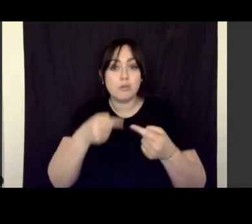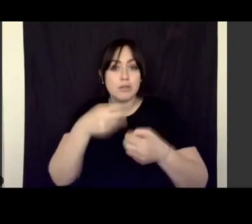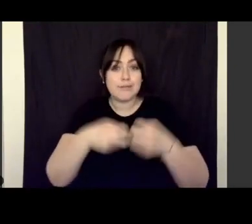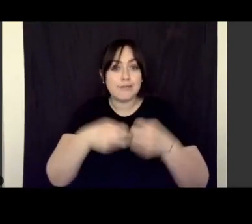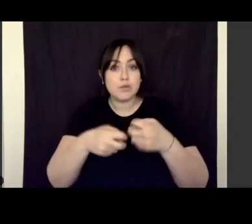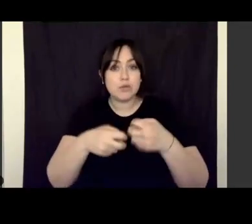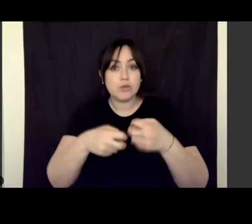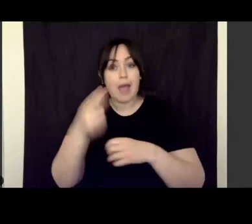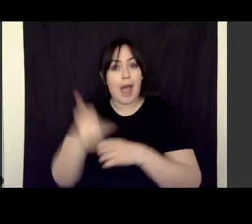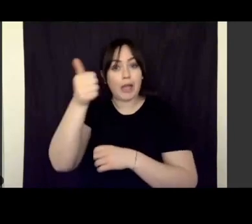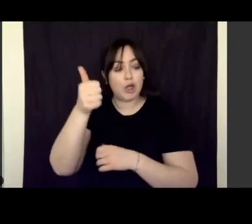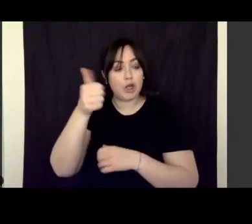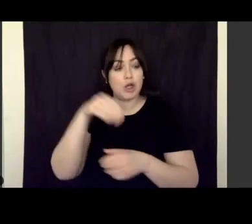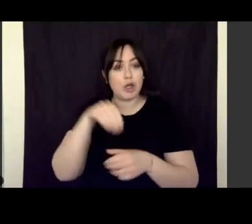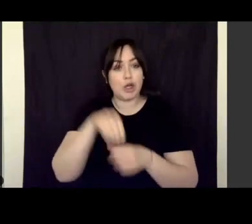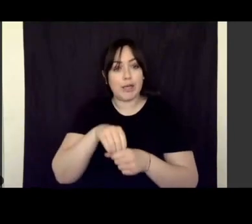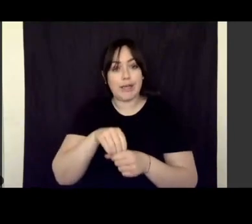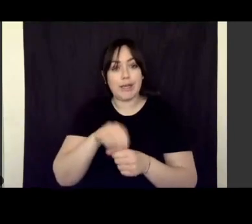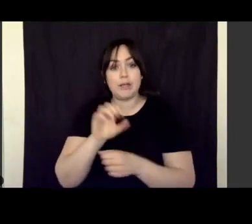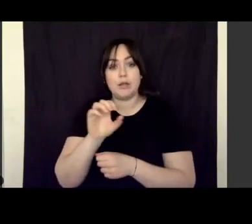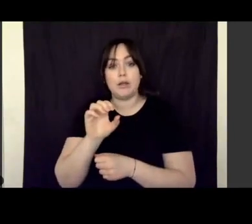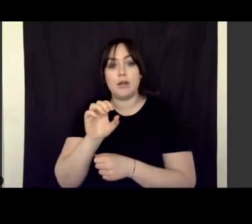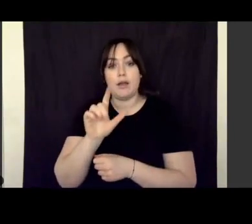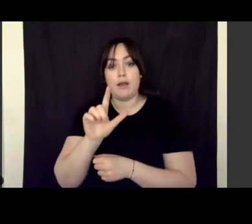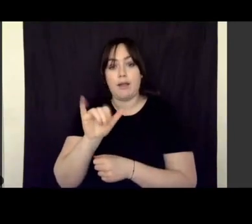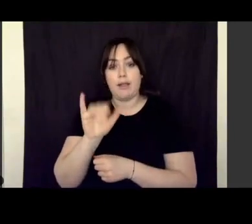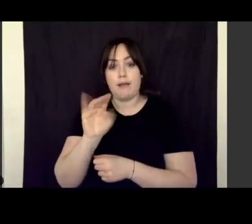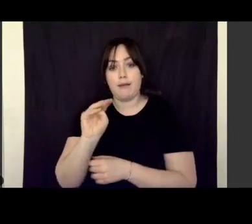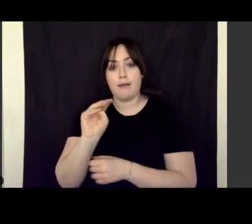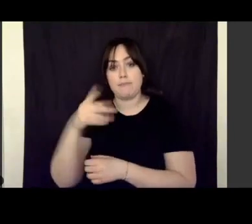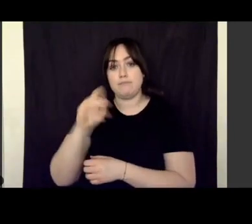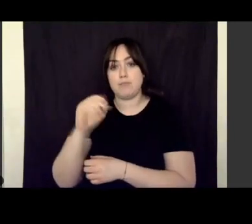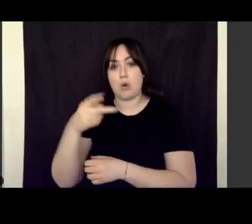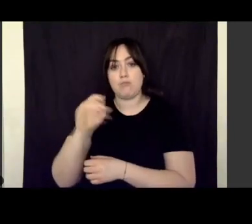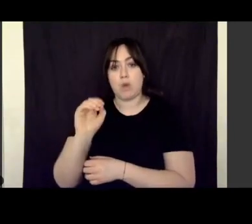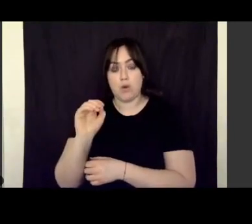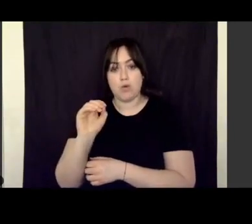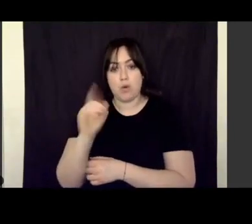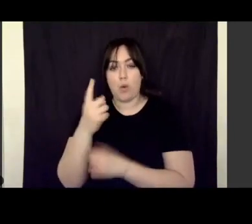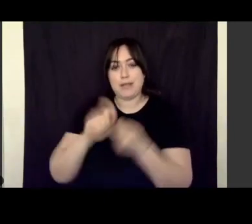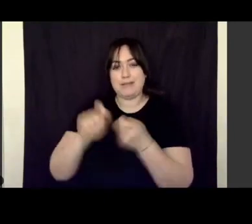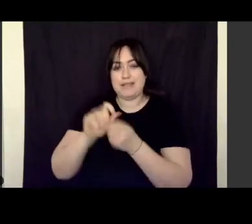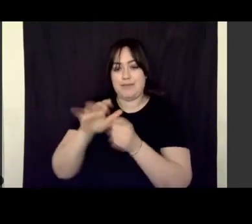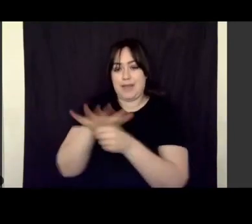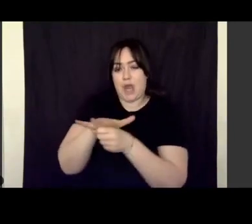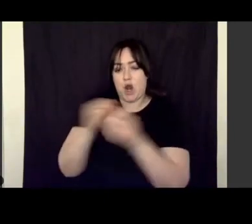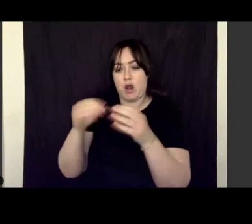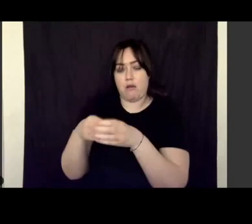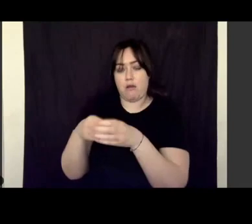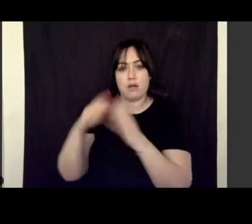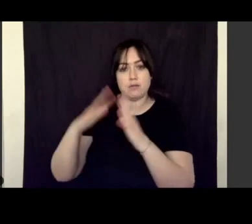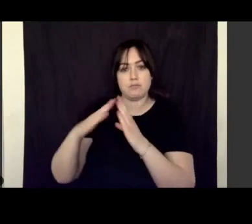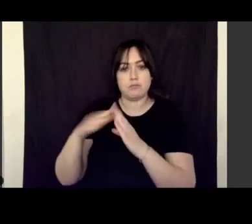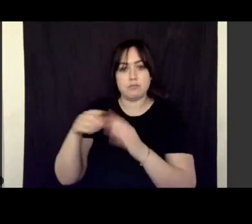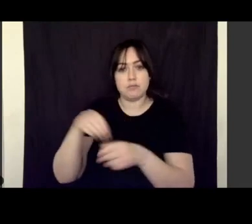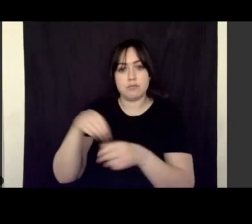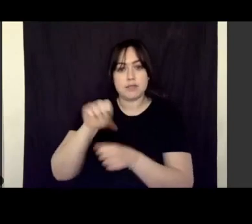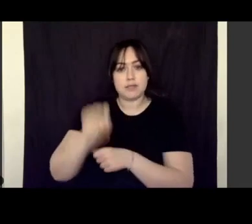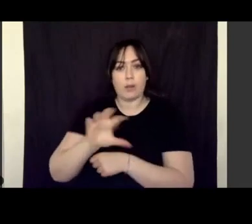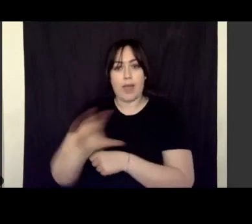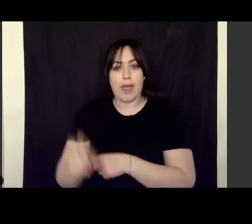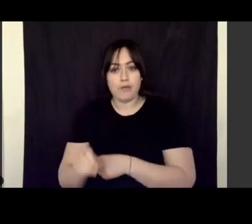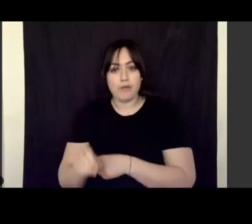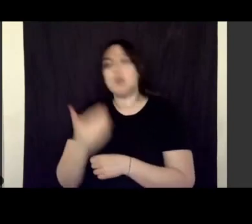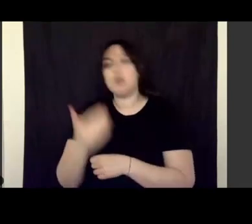Limpopo, Limpopo, one particular province of South Africa. So knowing that the prevalence of this type of disability is